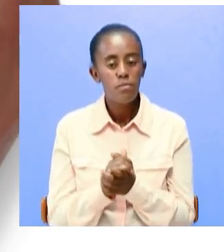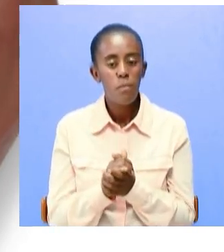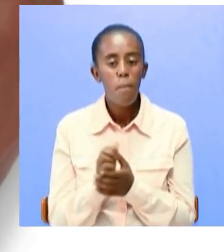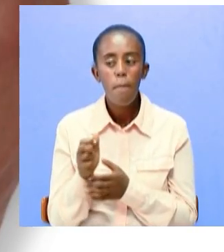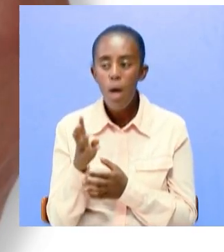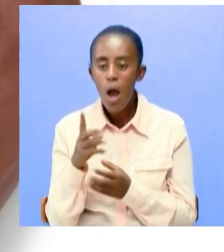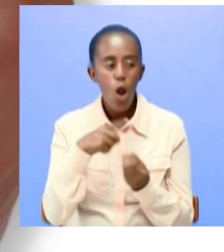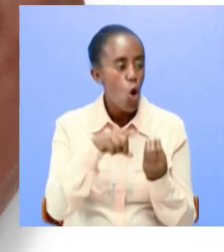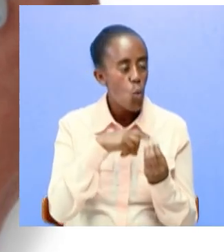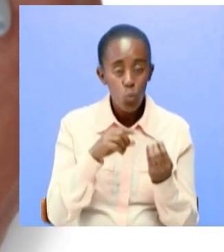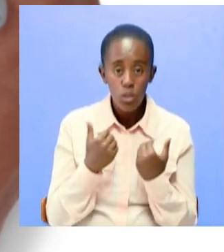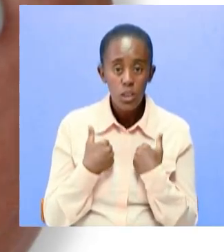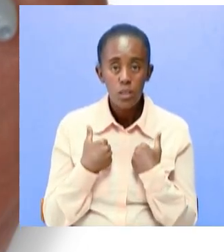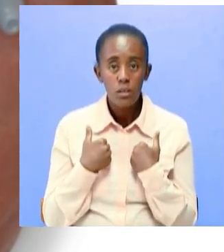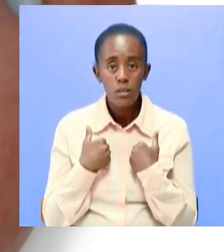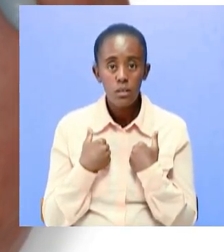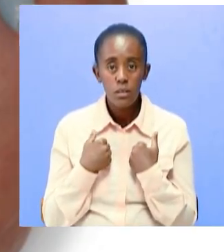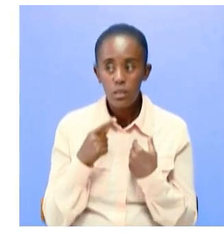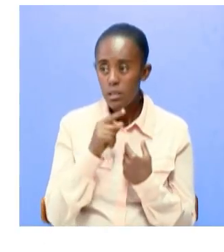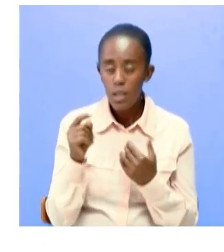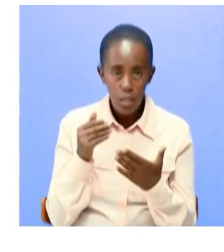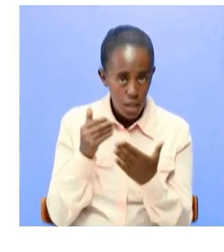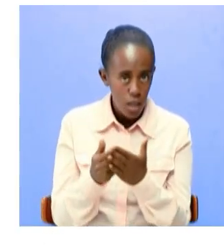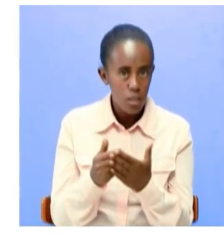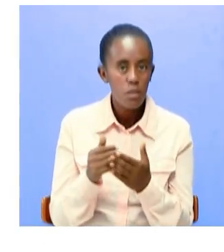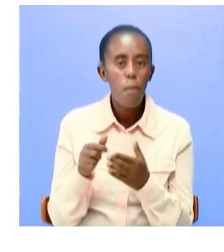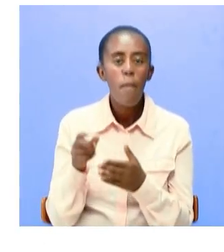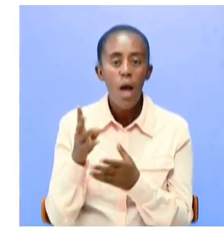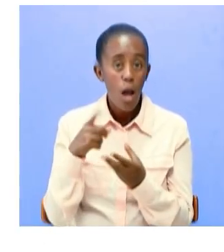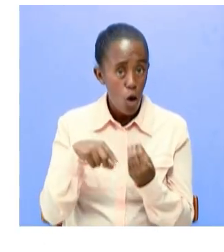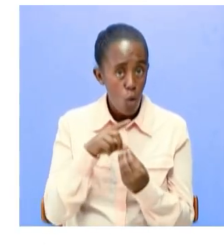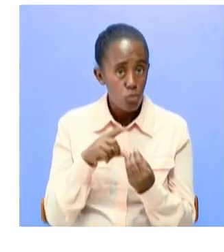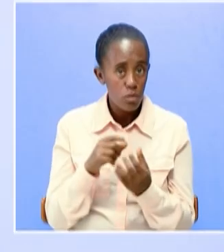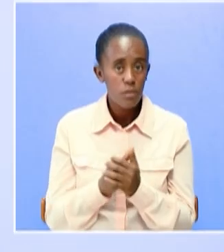bank around here, the nearest bank around?